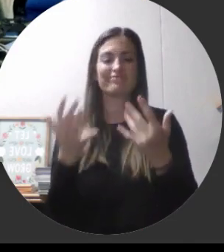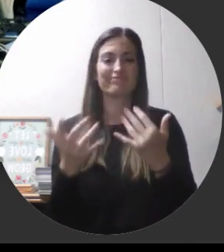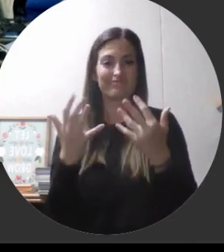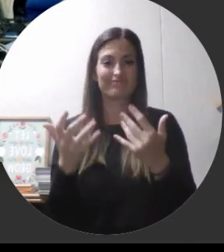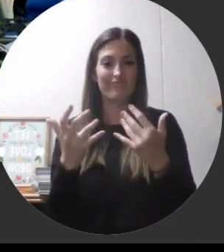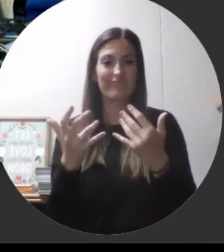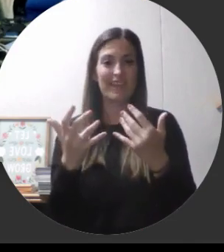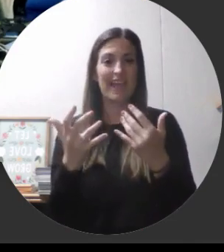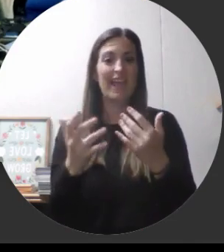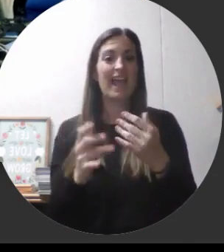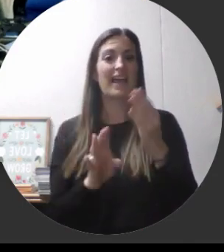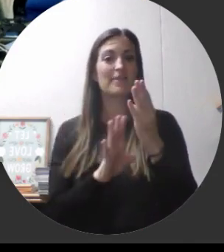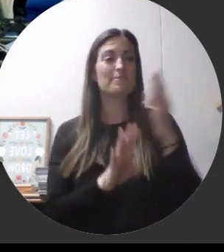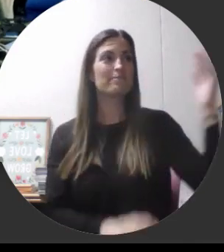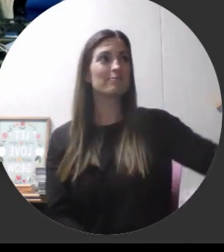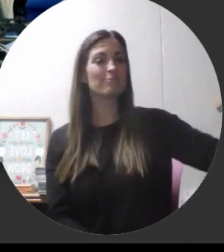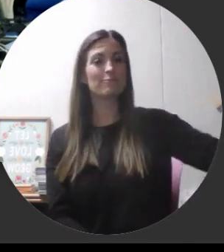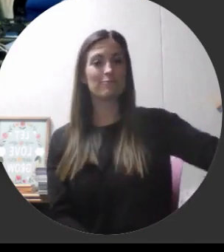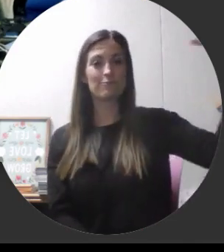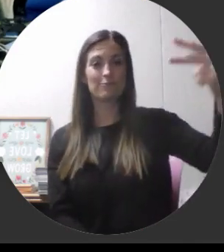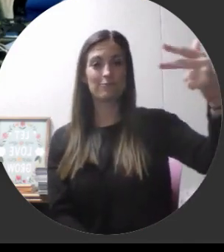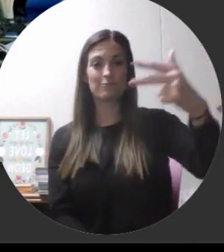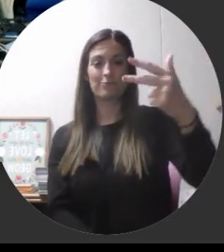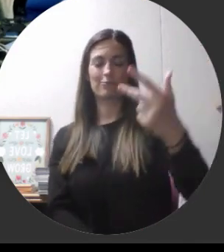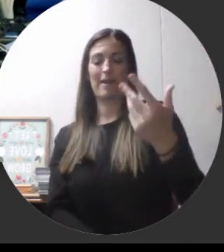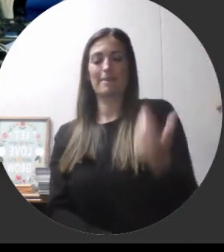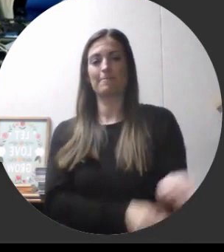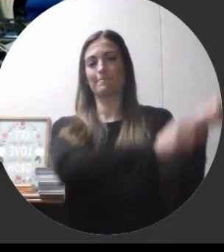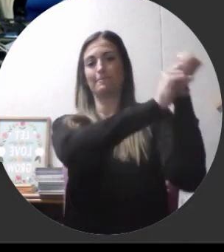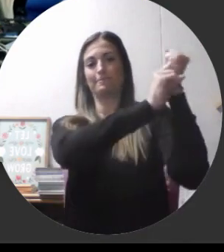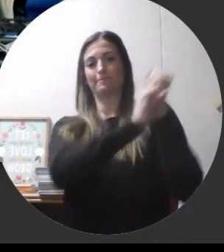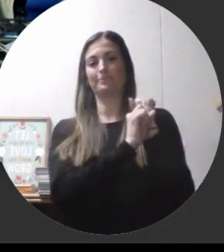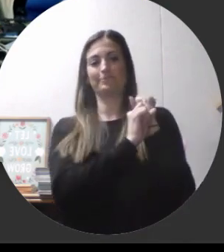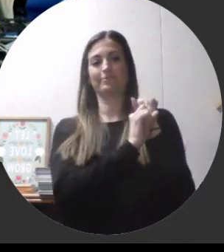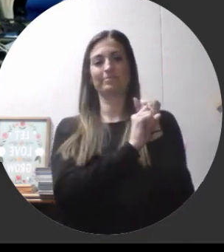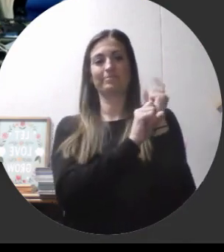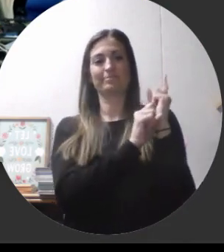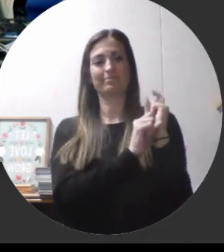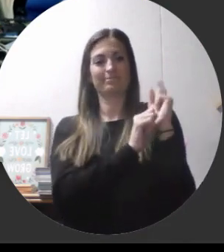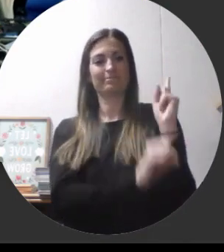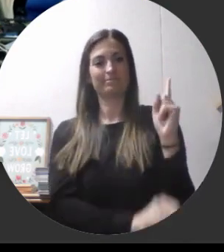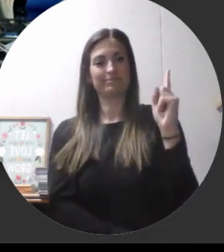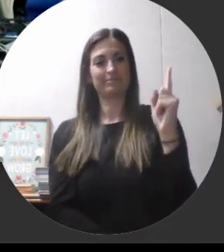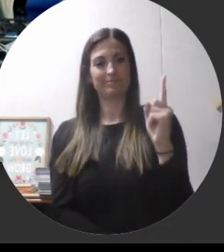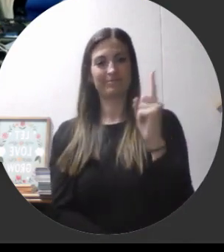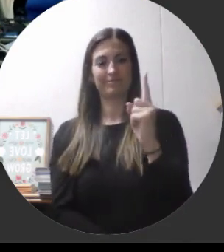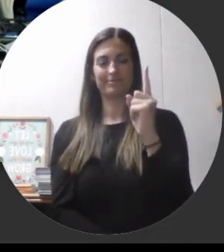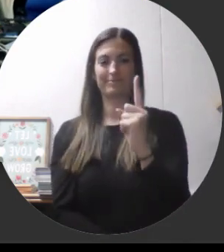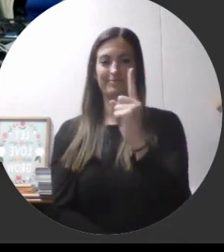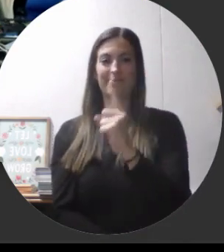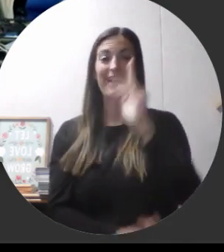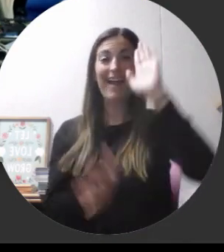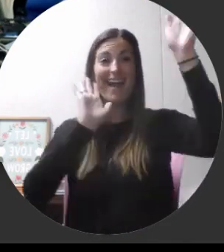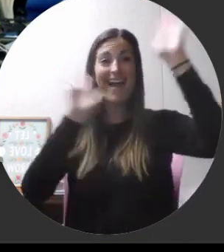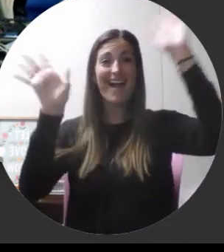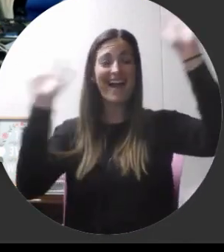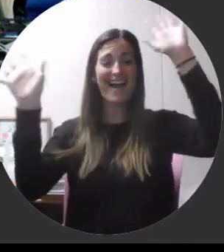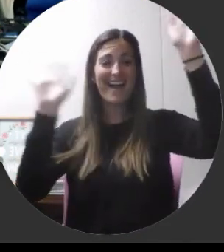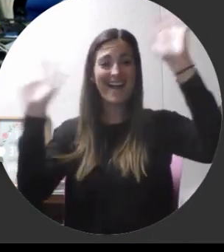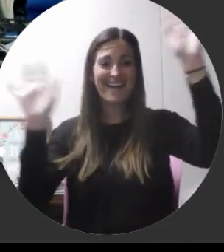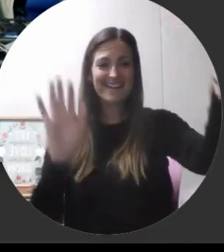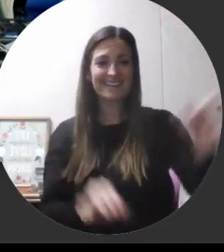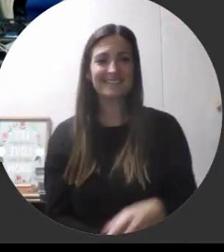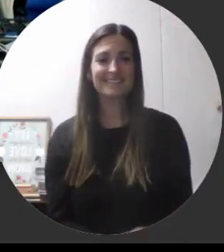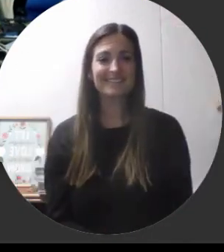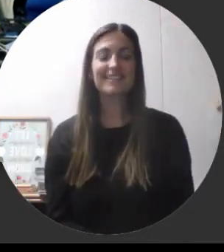distant blue-clad figure appeared, duffel bag on shoulder, packages under one arm, waving happily with the other.